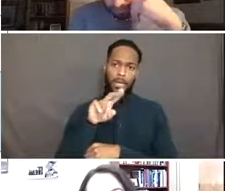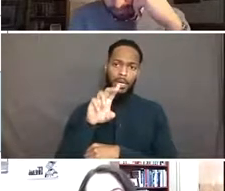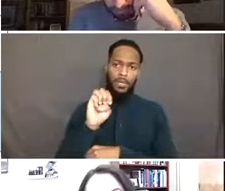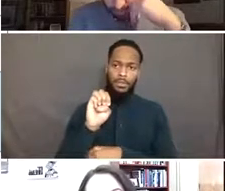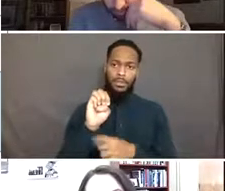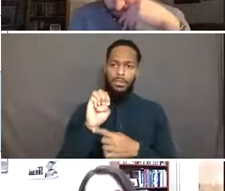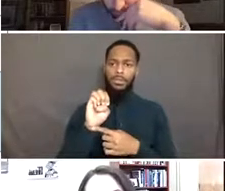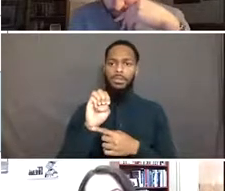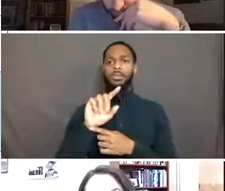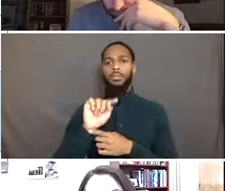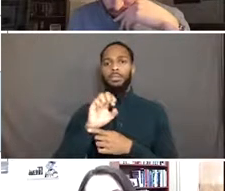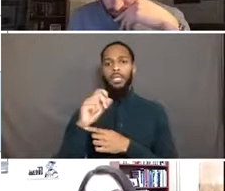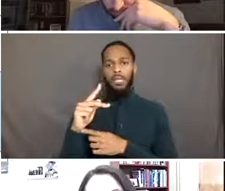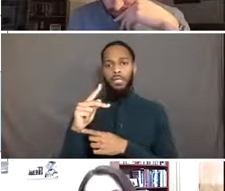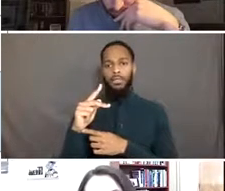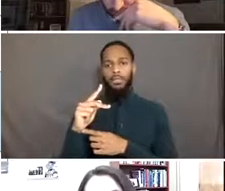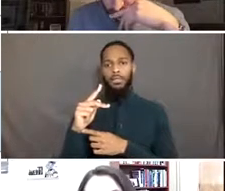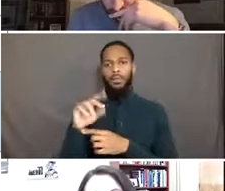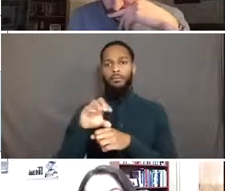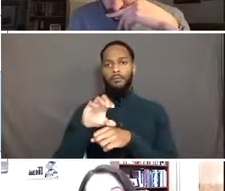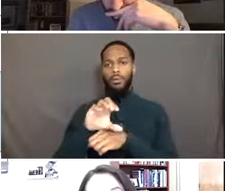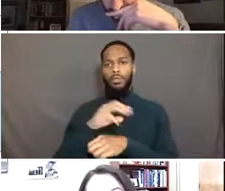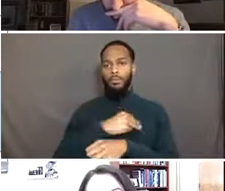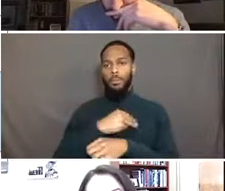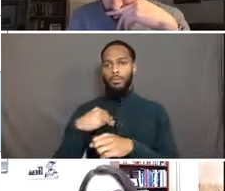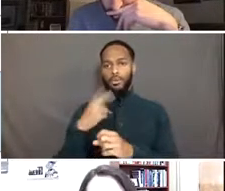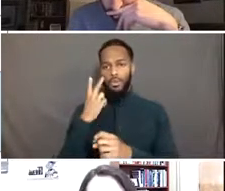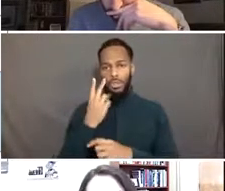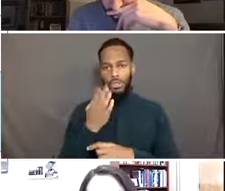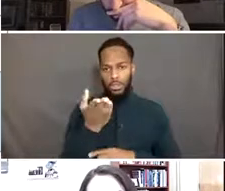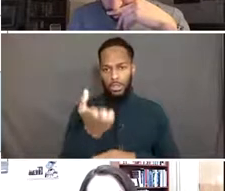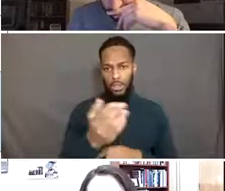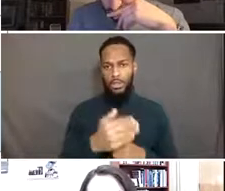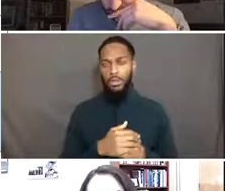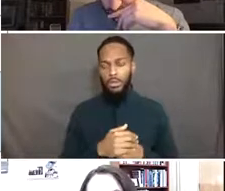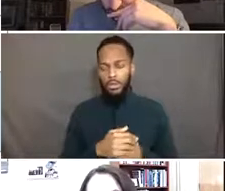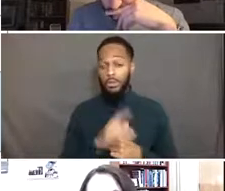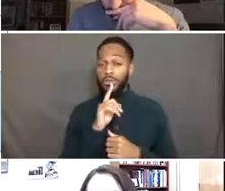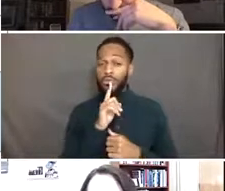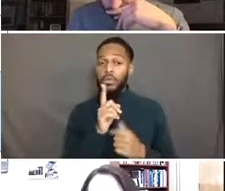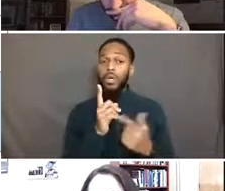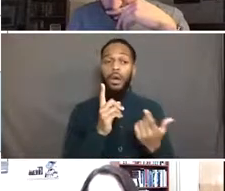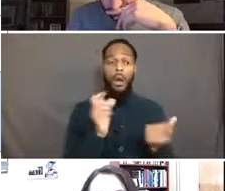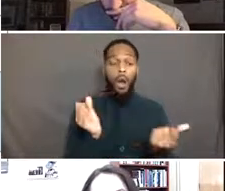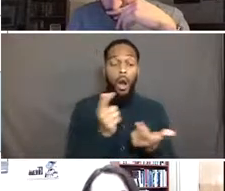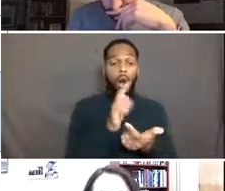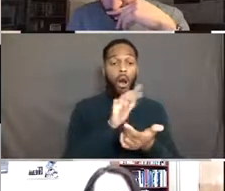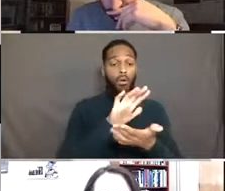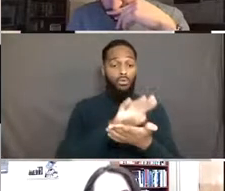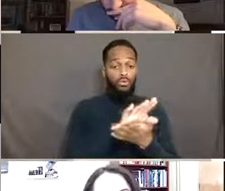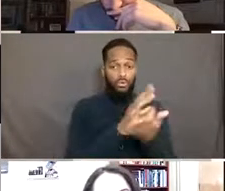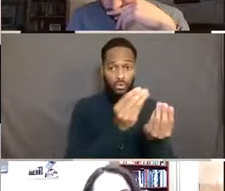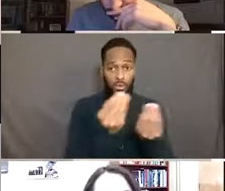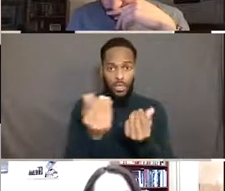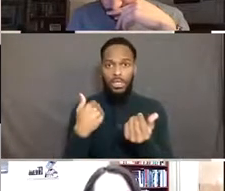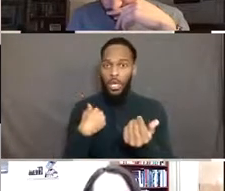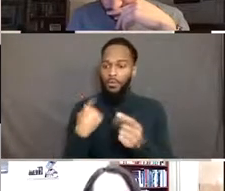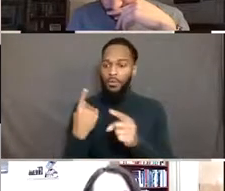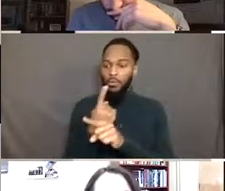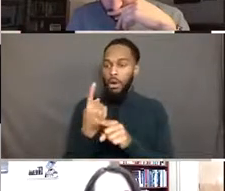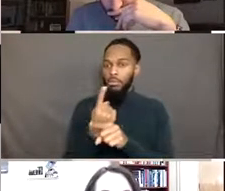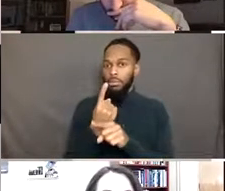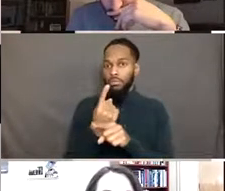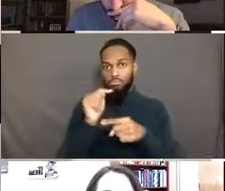that COVID-19 prevention strategies are in place at all school sites. On the next slide, you'll see some pictures